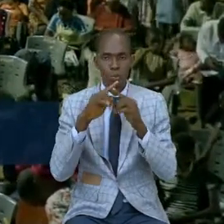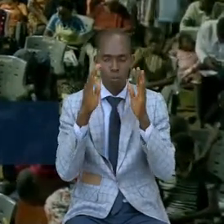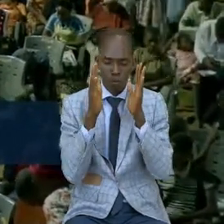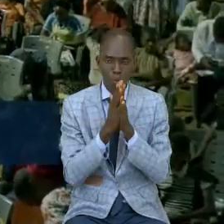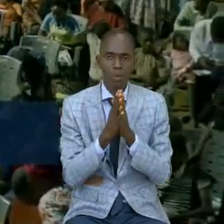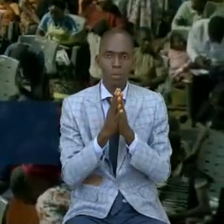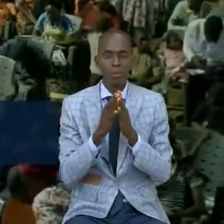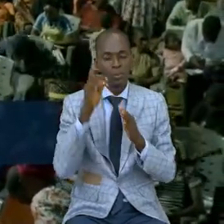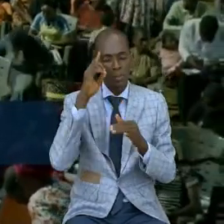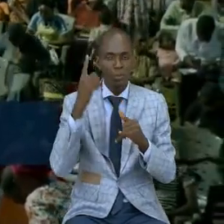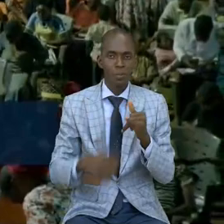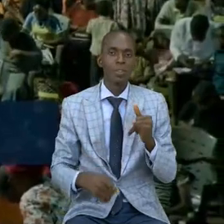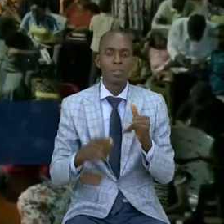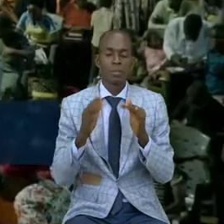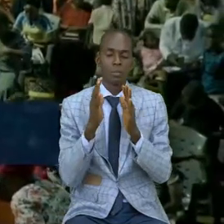please.